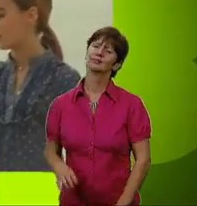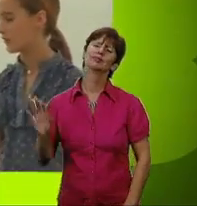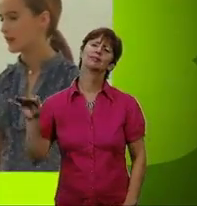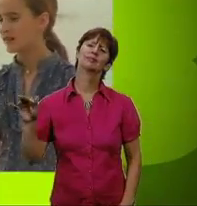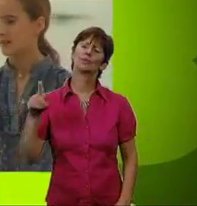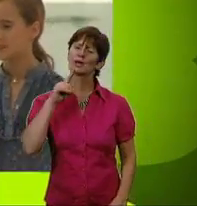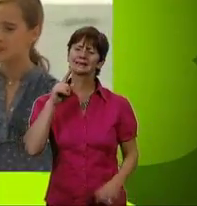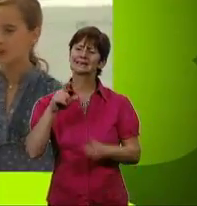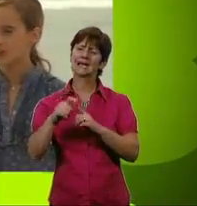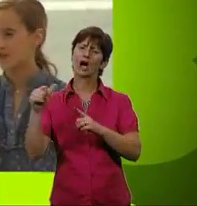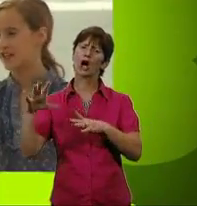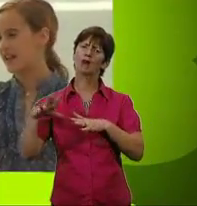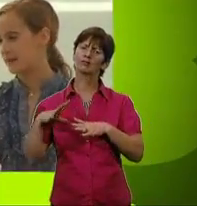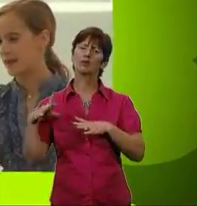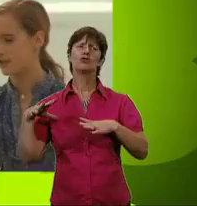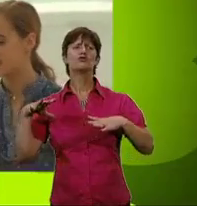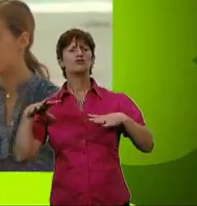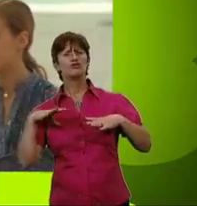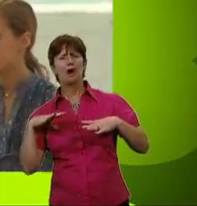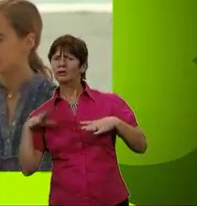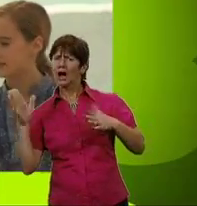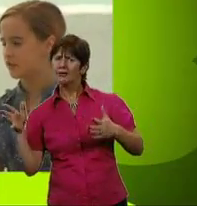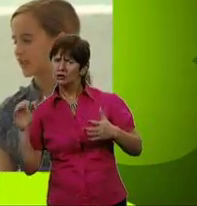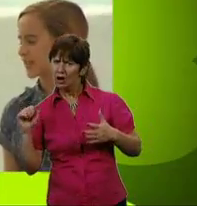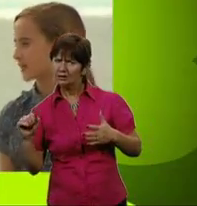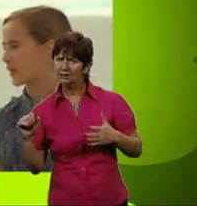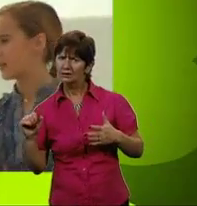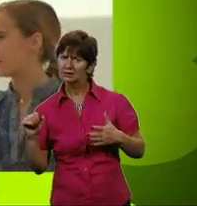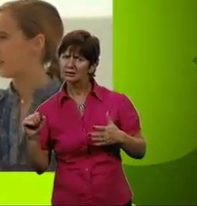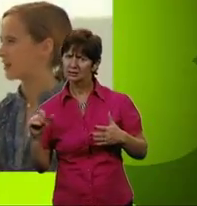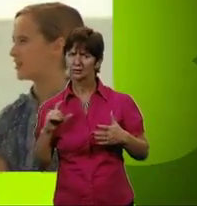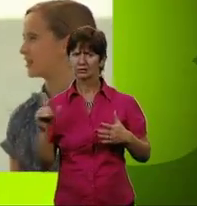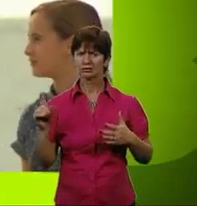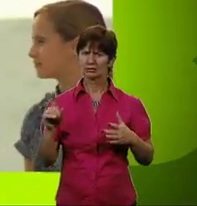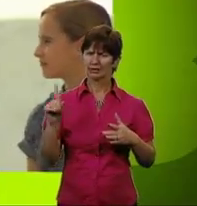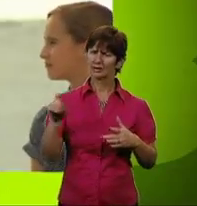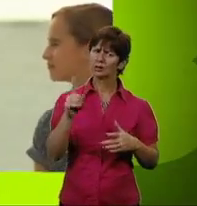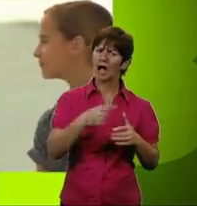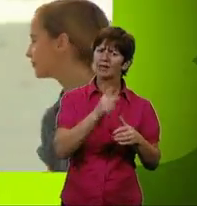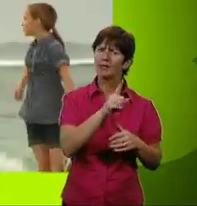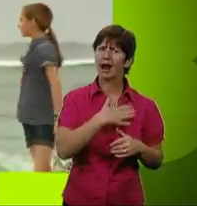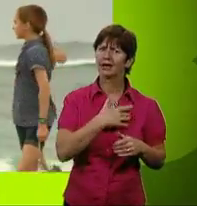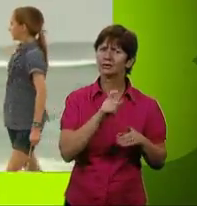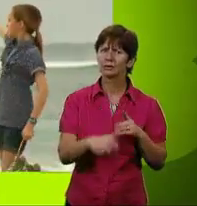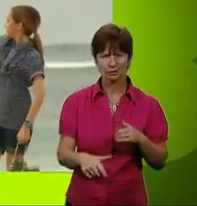Day off. You don't just have to laze about, do you? Just because that's what other people like to do. Of course